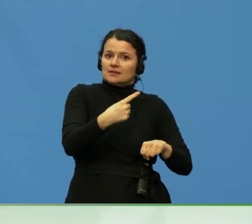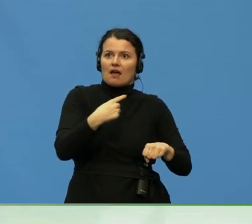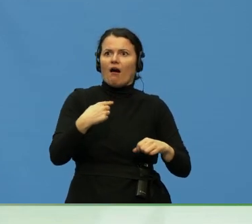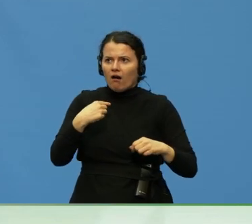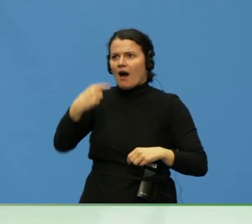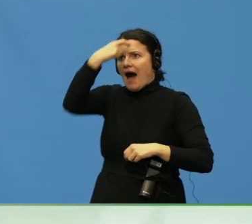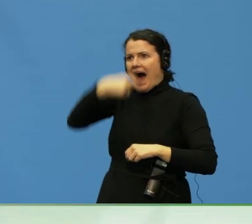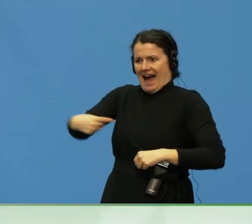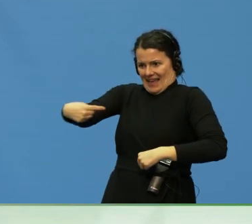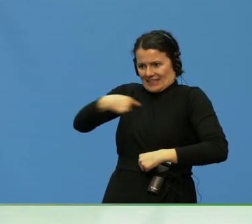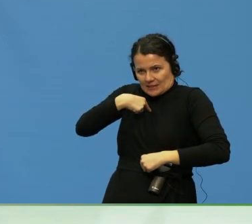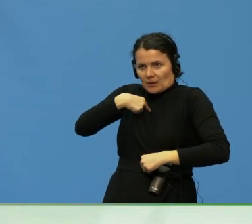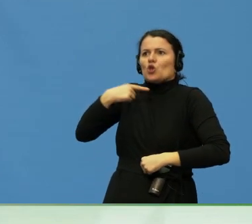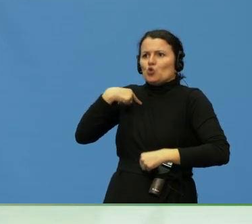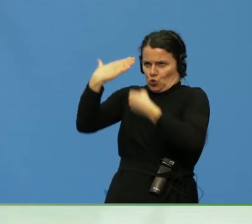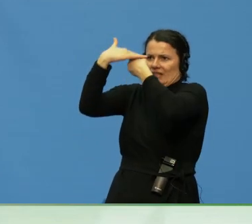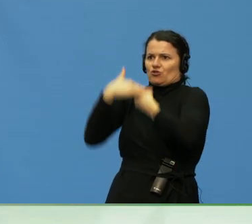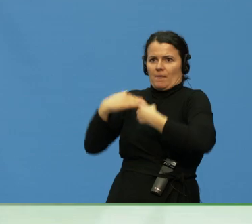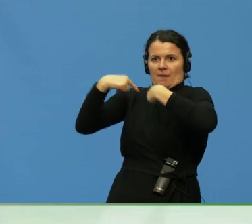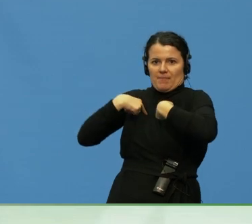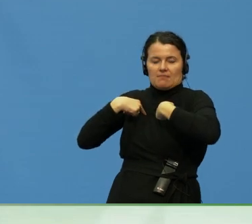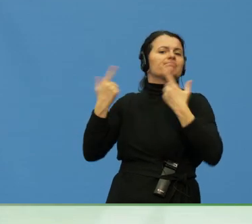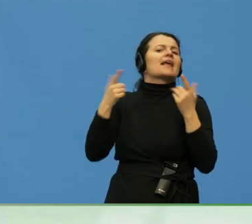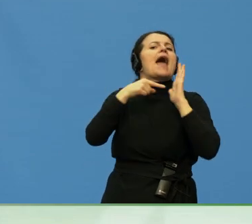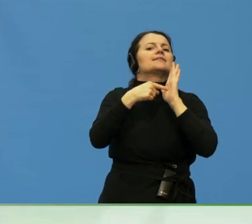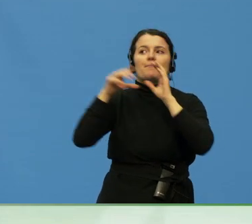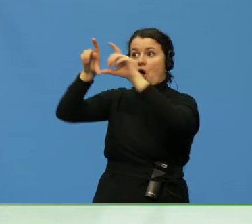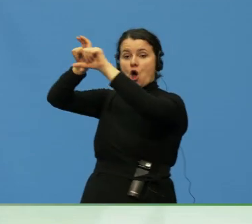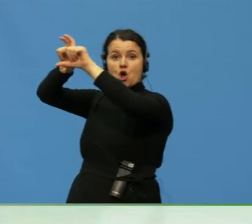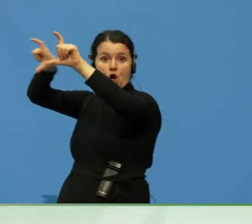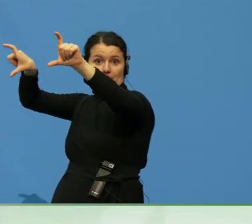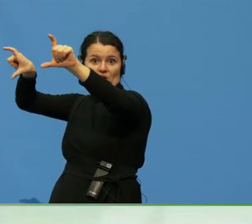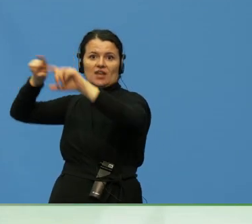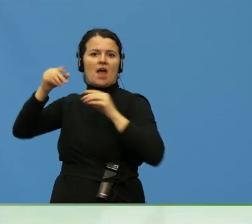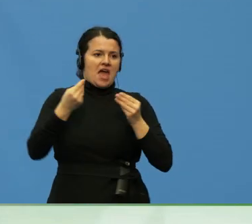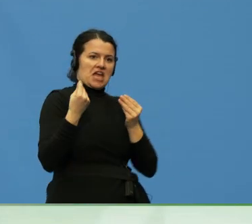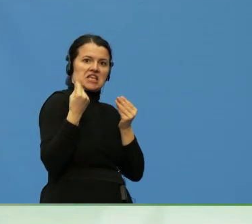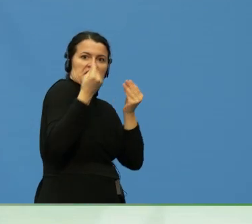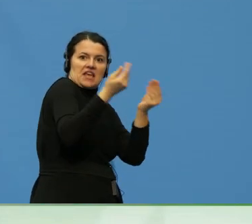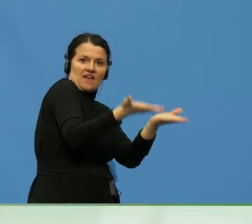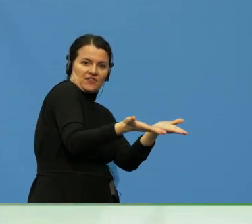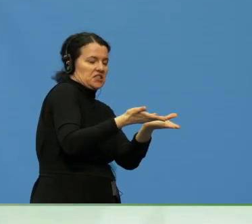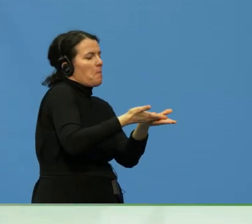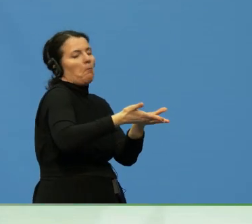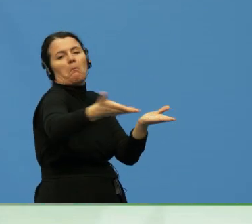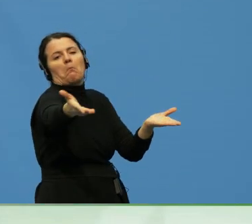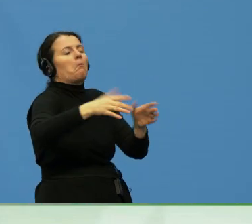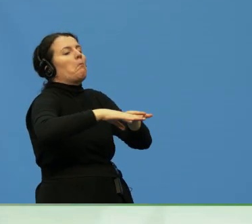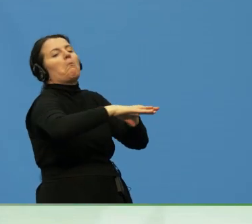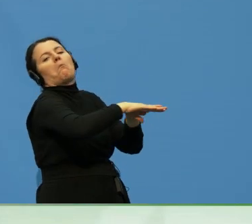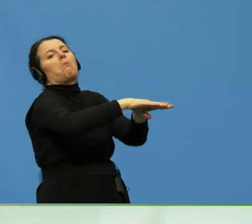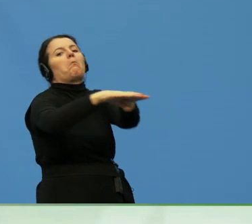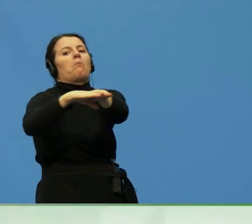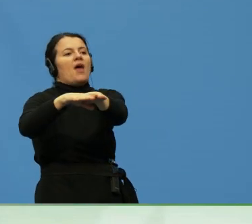person or a company that's providing goods or services has not adjusted something that would make